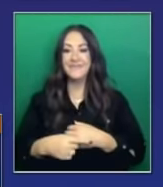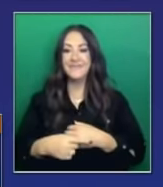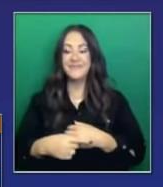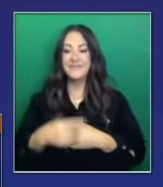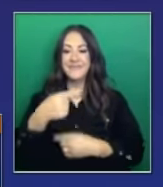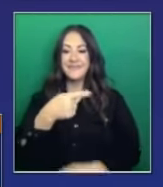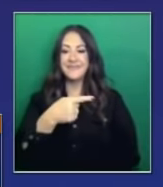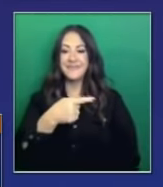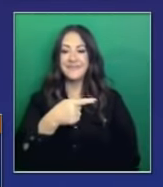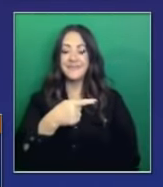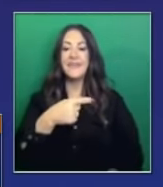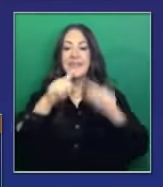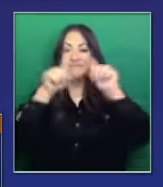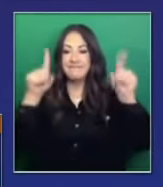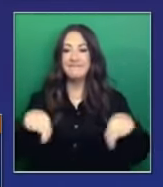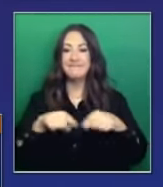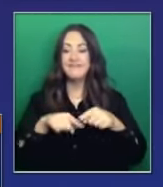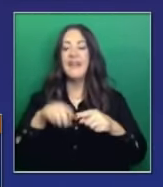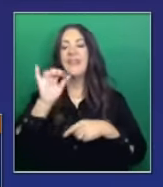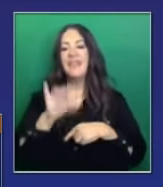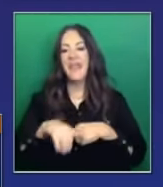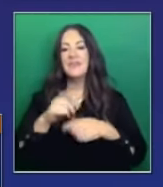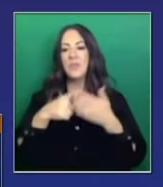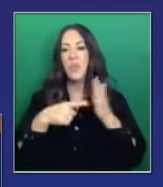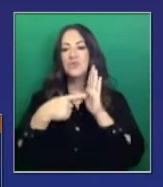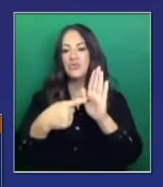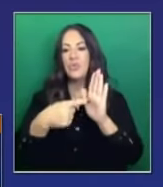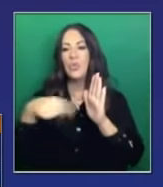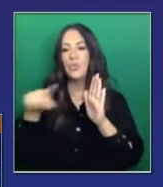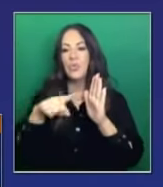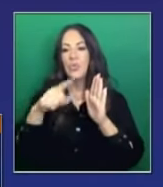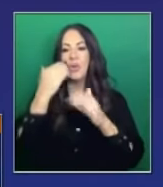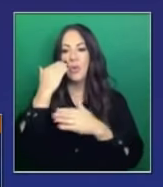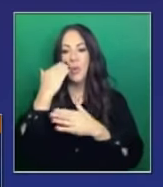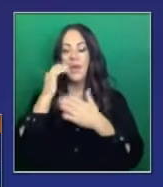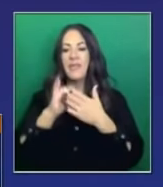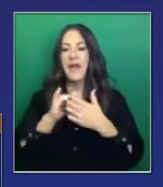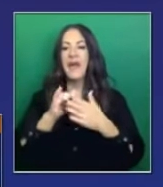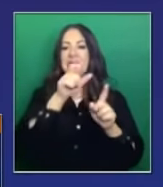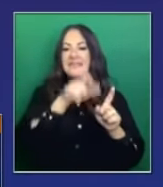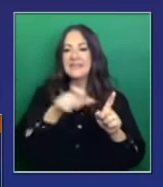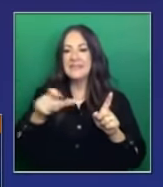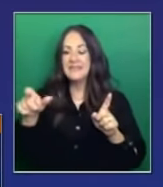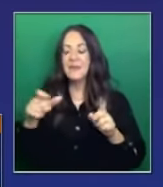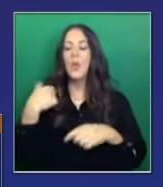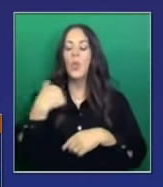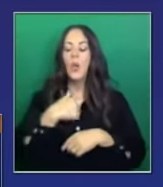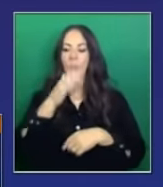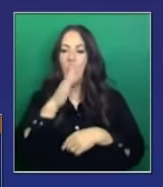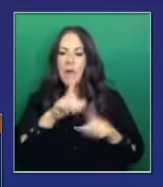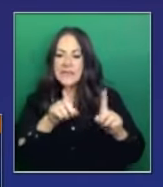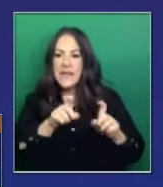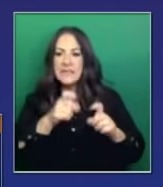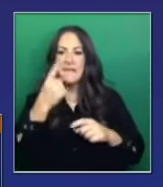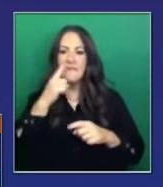we are advancing it today of testing, symptomatic testing,